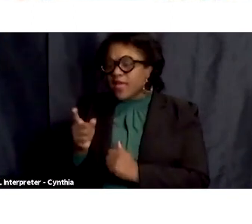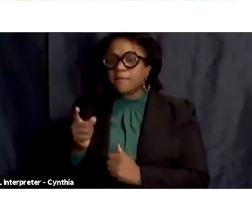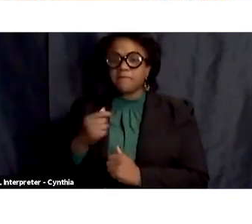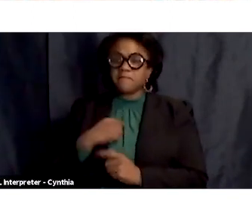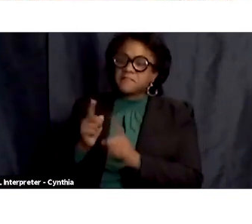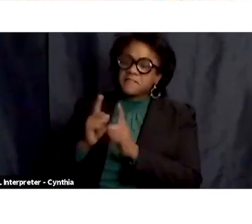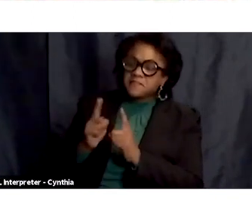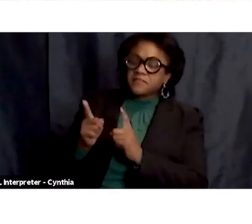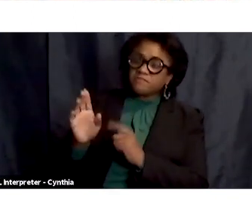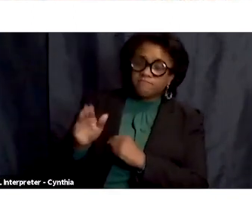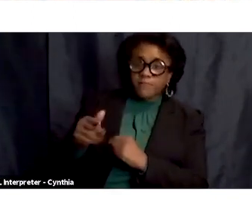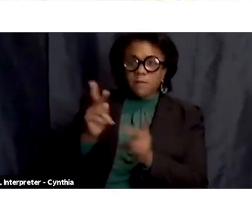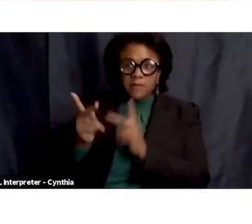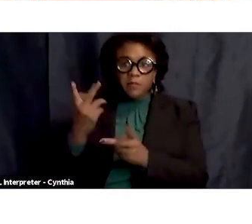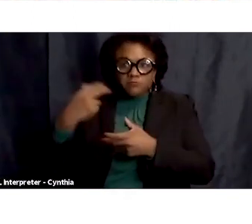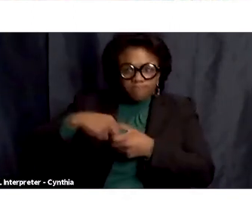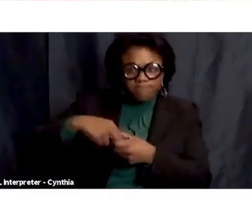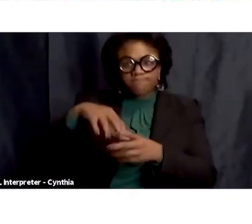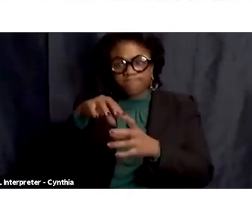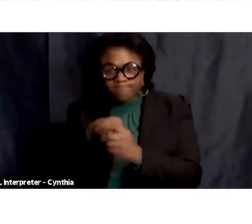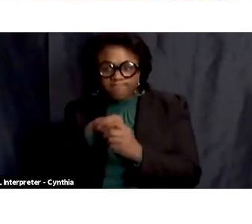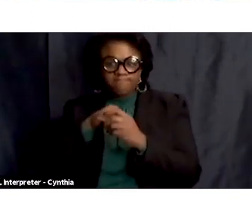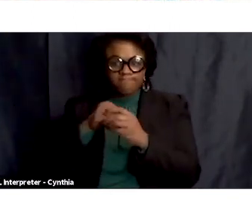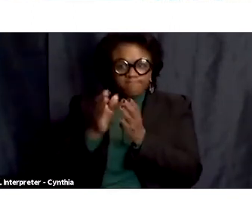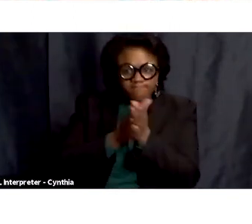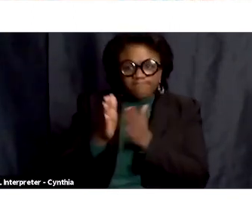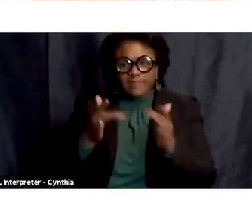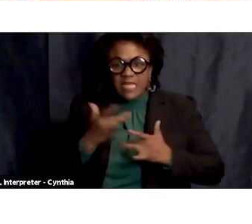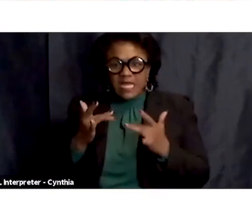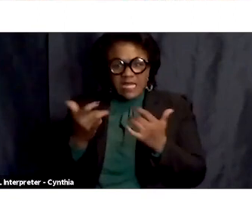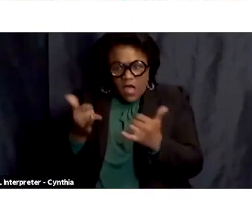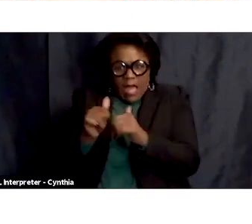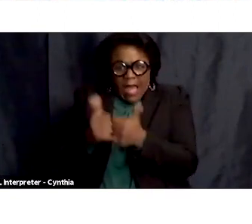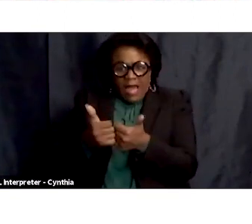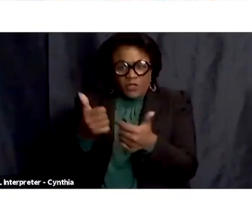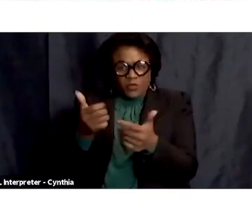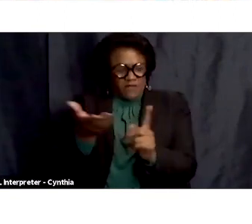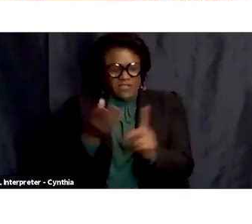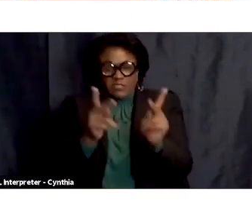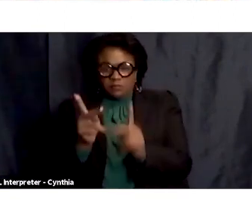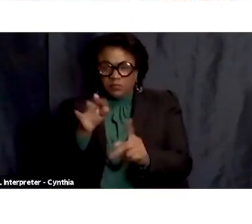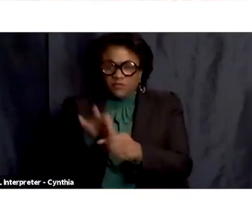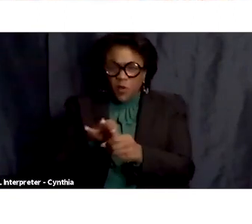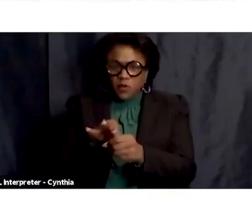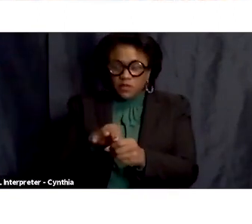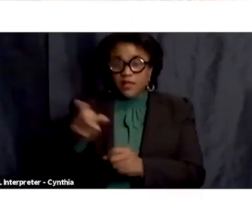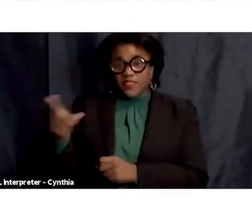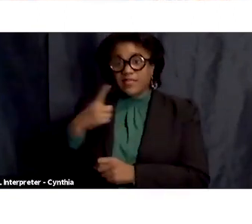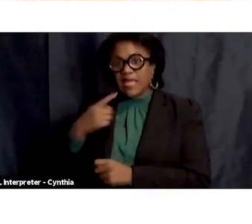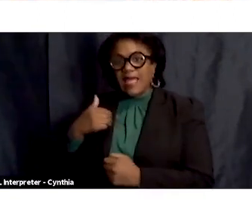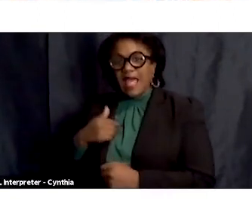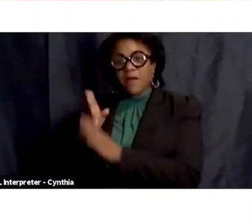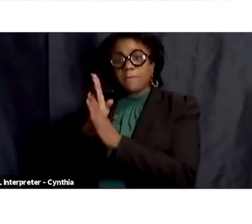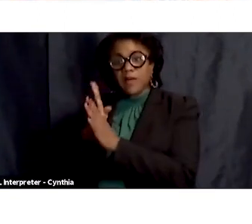you got people engaged, we got people excited. How do you get people to vote? They shared with me that they had a bus trip that was going